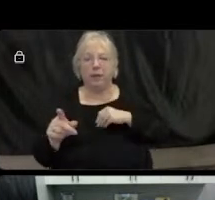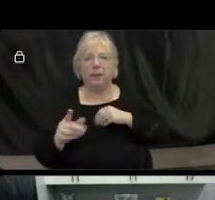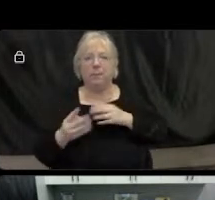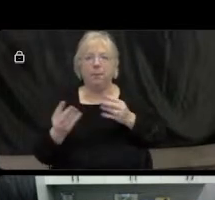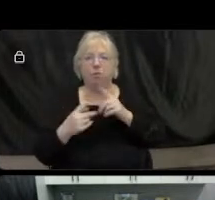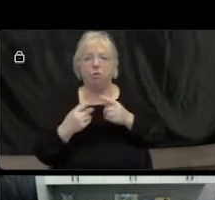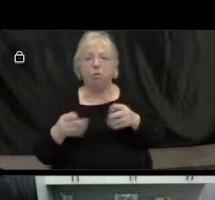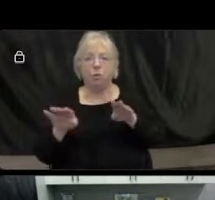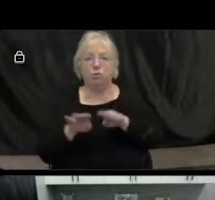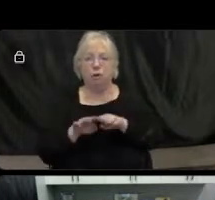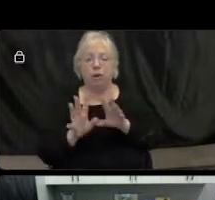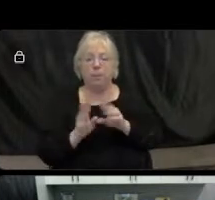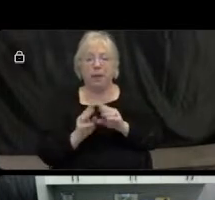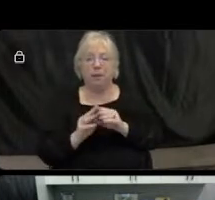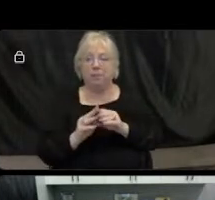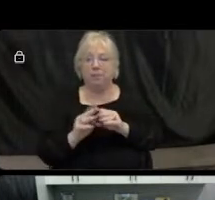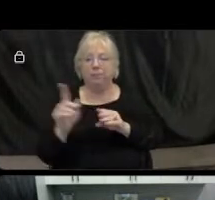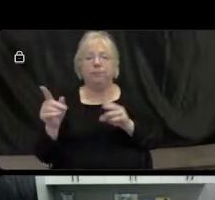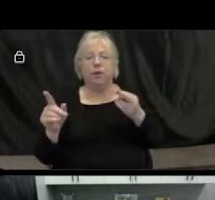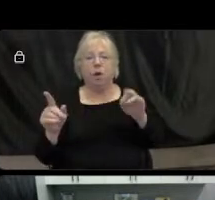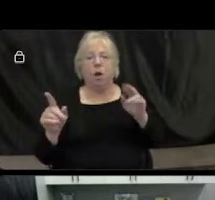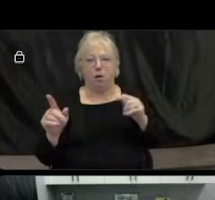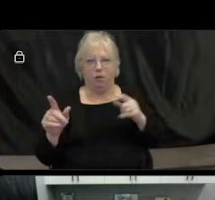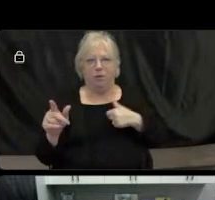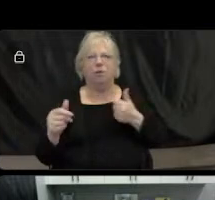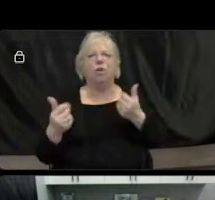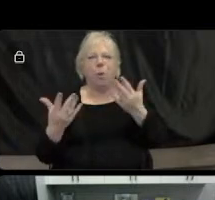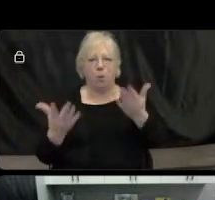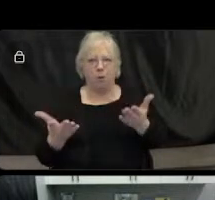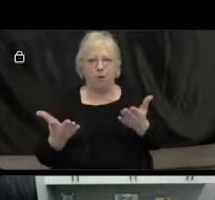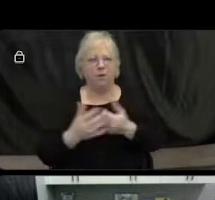meeting. So moved.